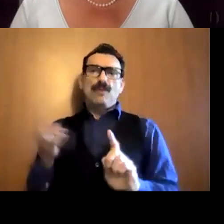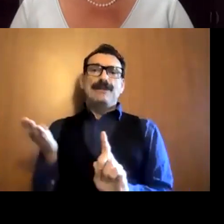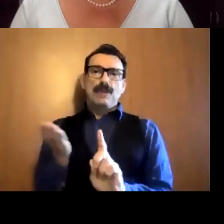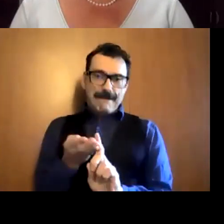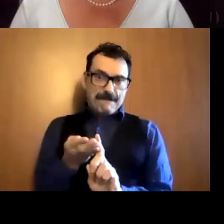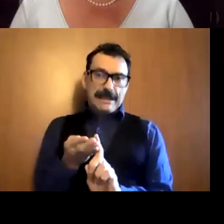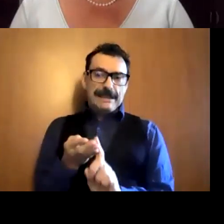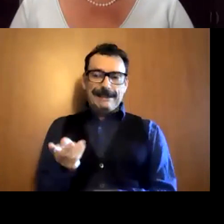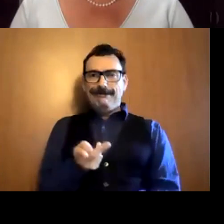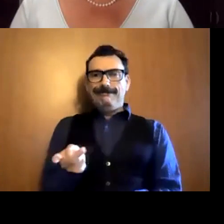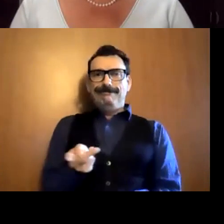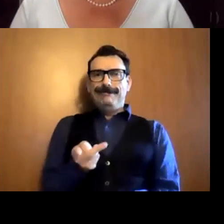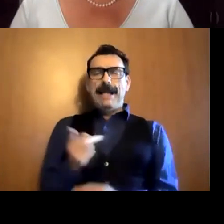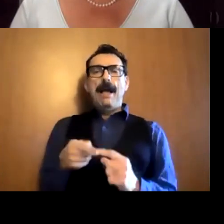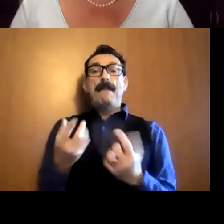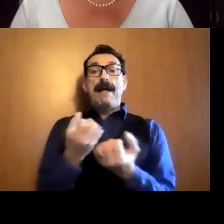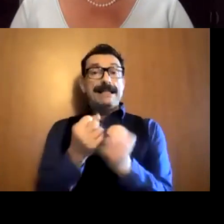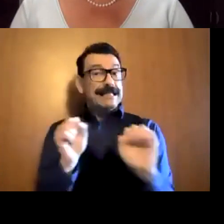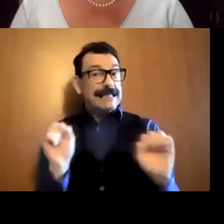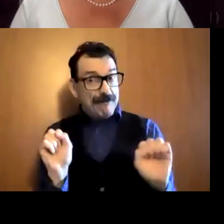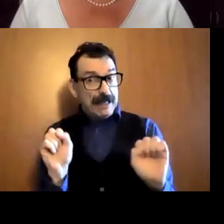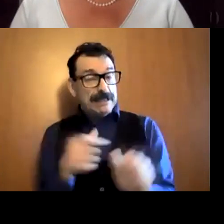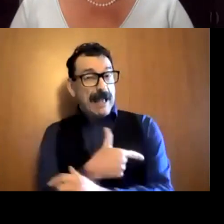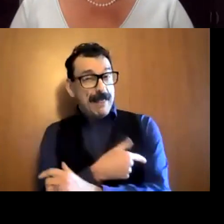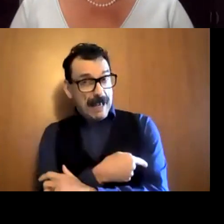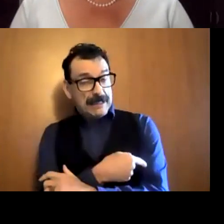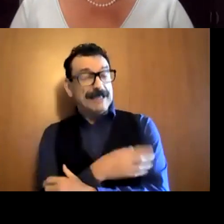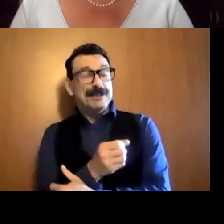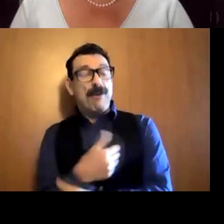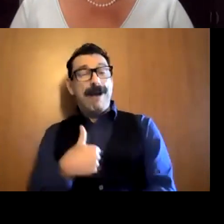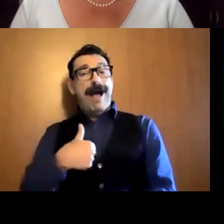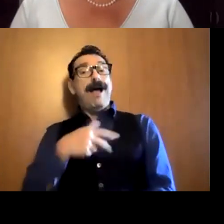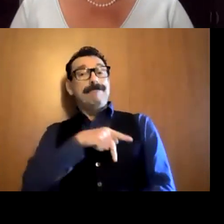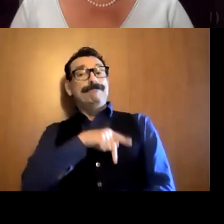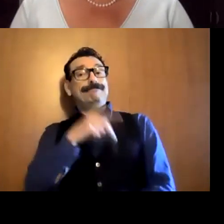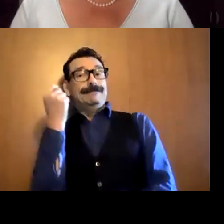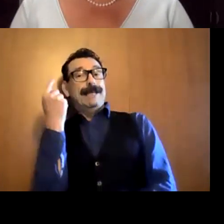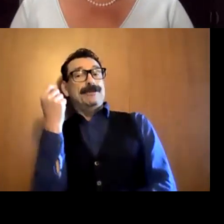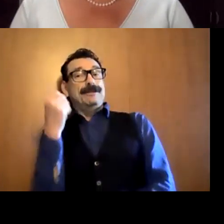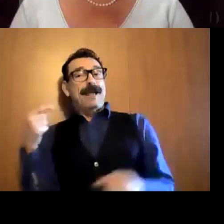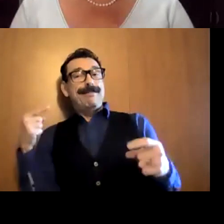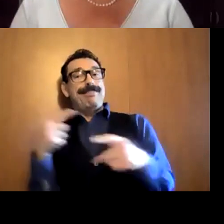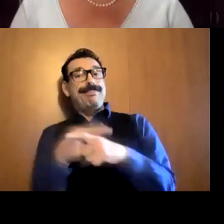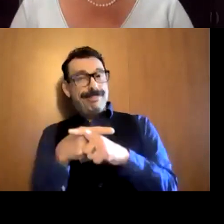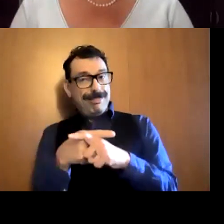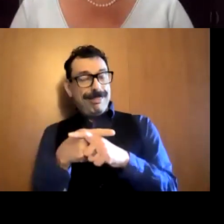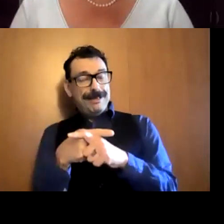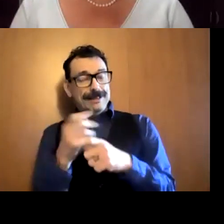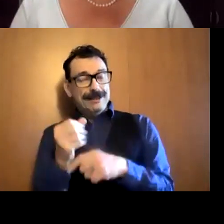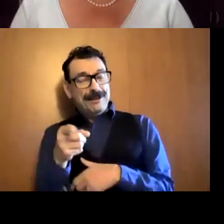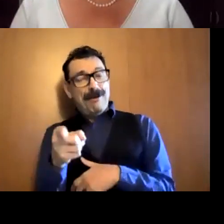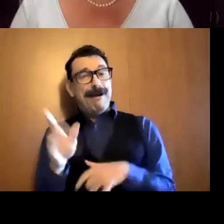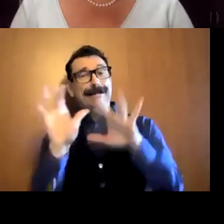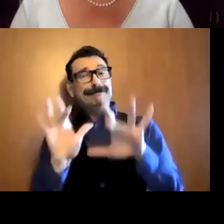I understand this conflict and struggle. And sympathize with it greatly. I think the best